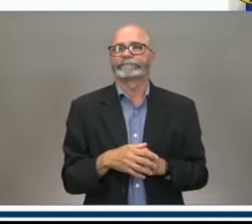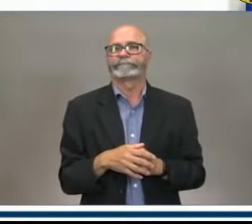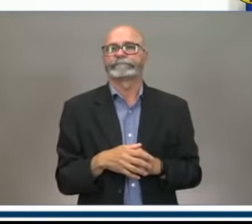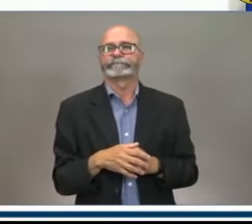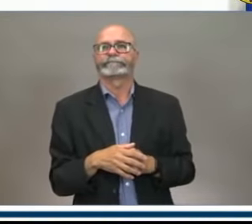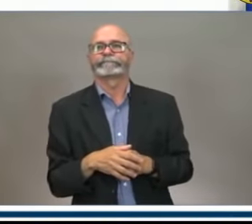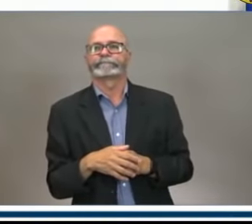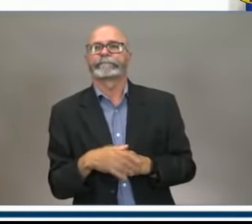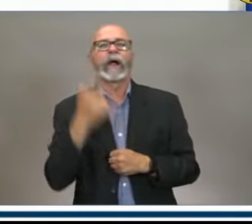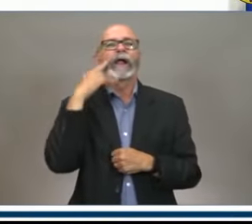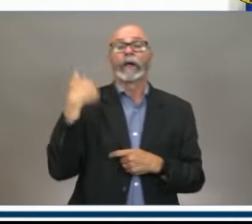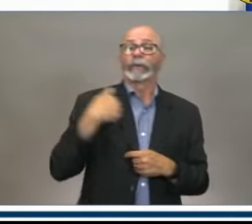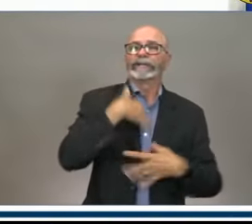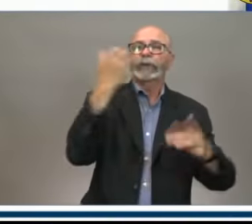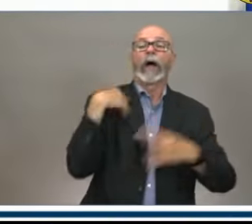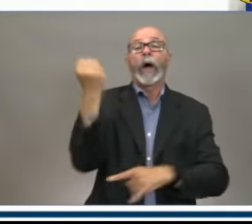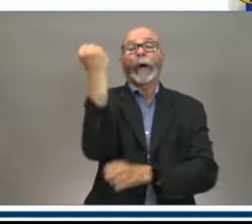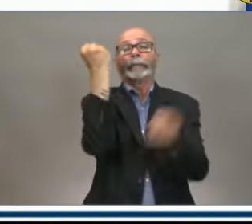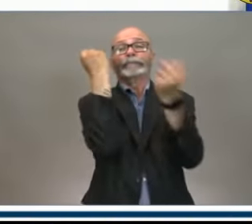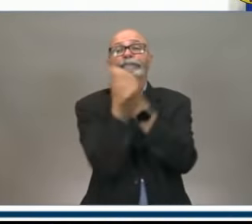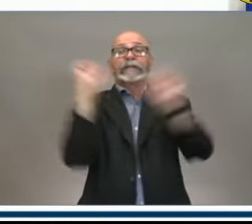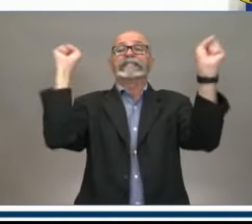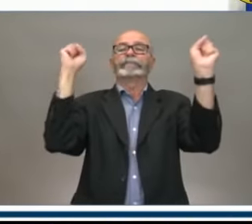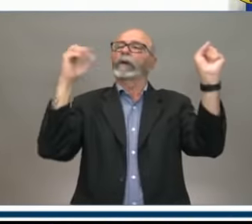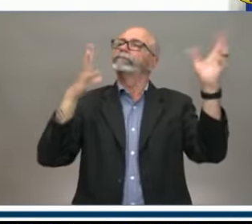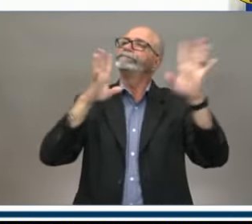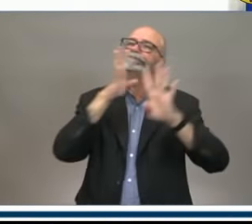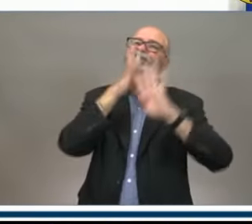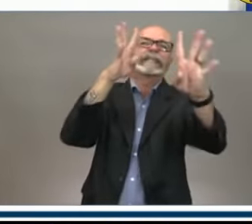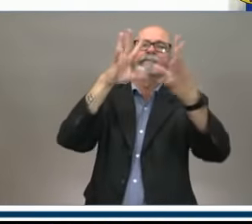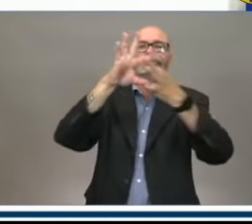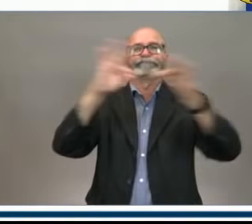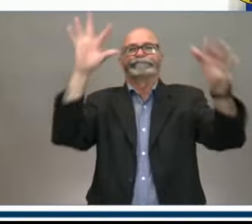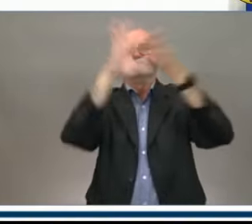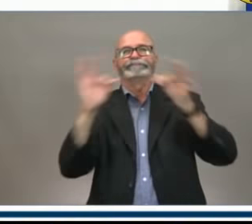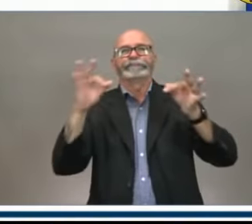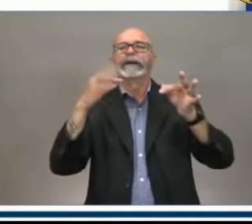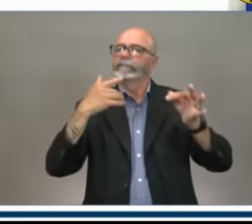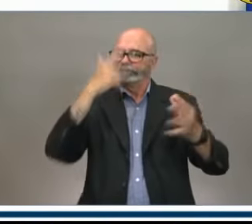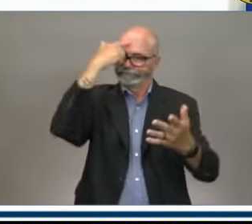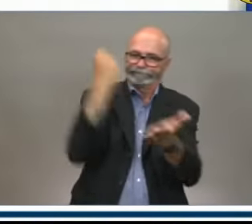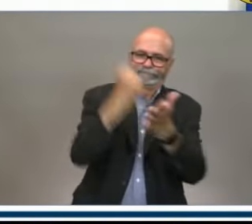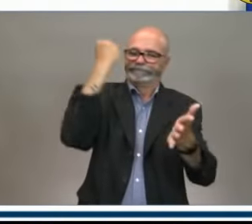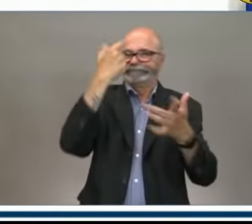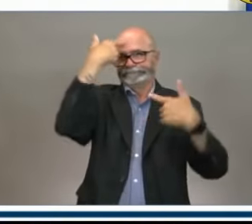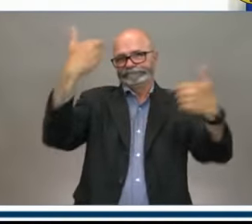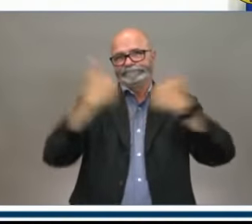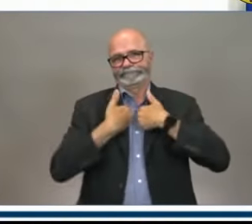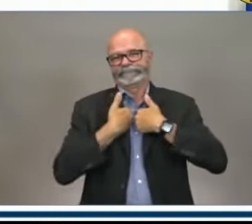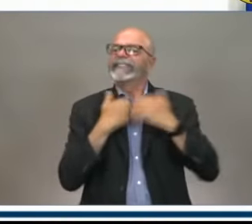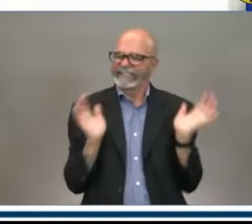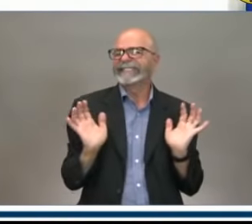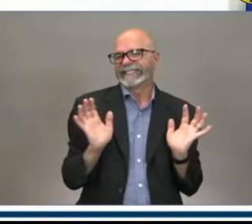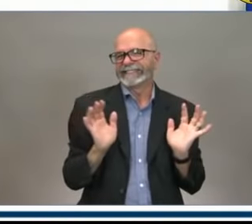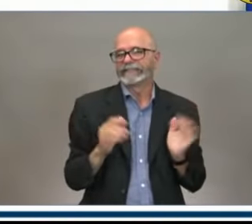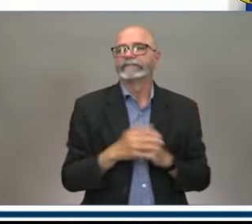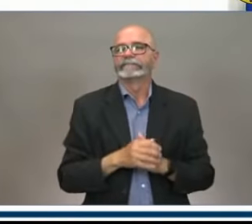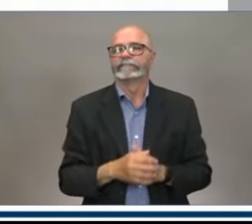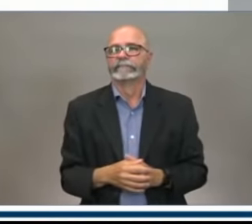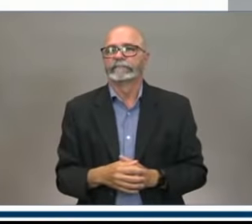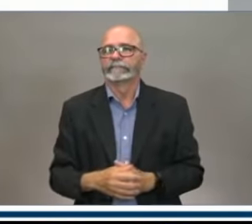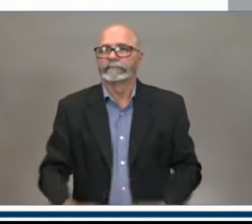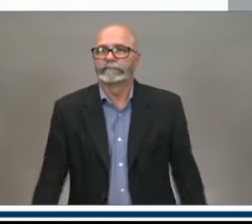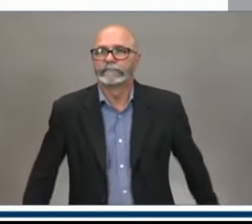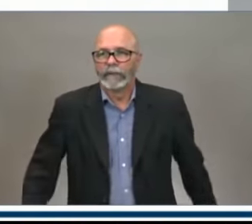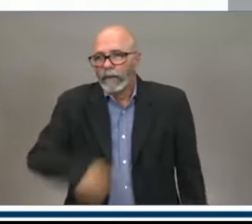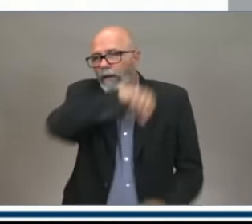more give and take in a person-to-person situation, of course, with safe distancing. Well, I mean, my job is to make